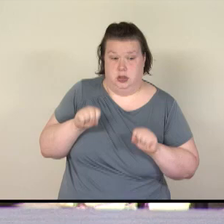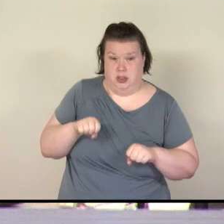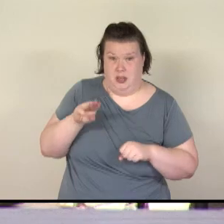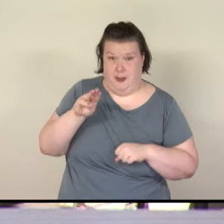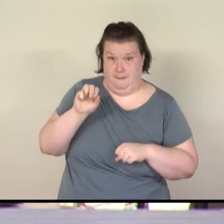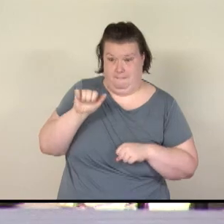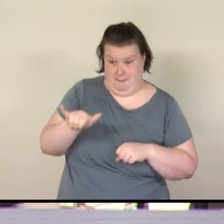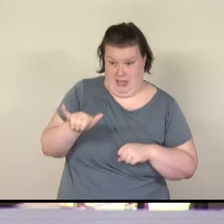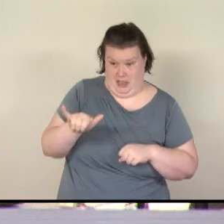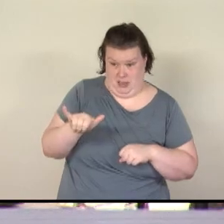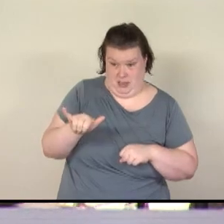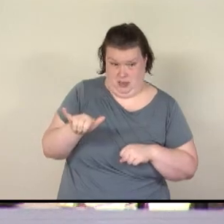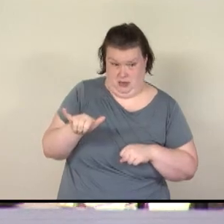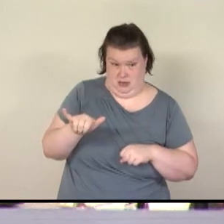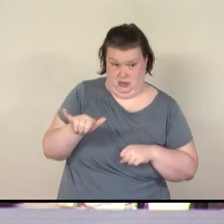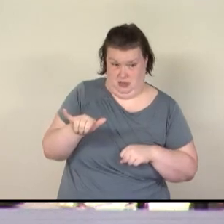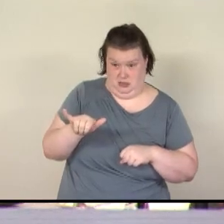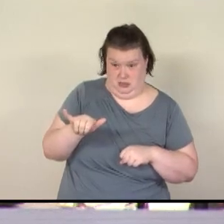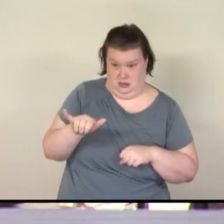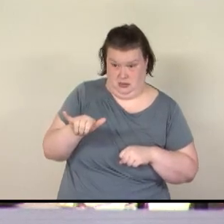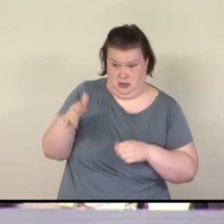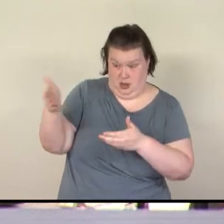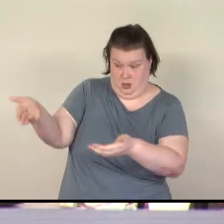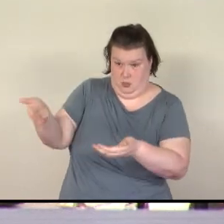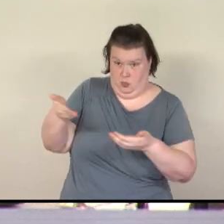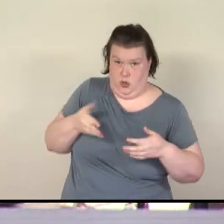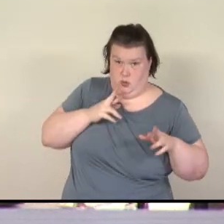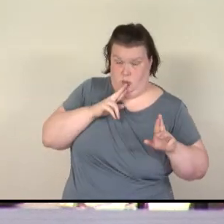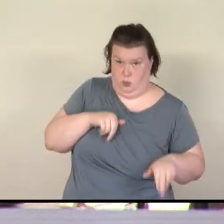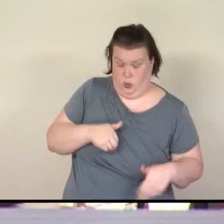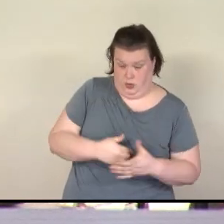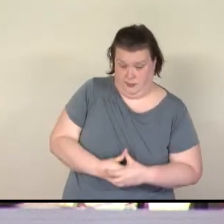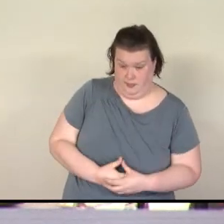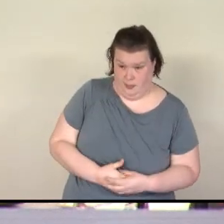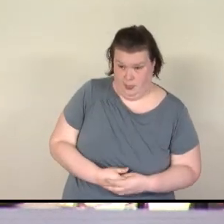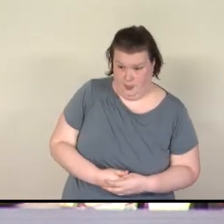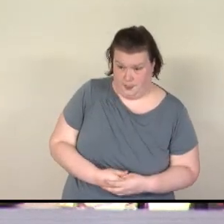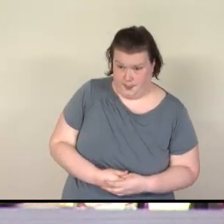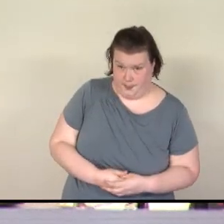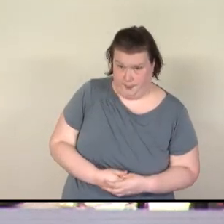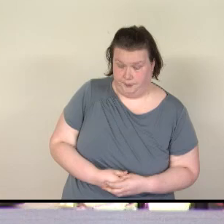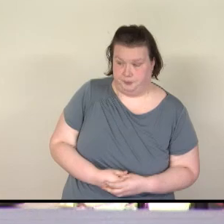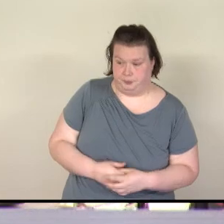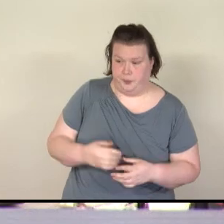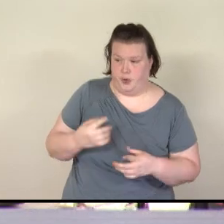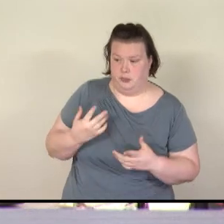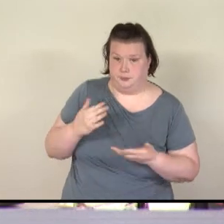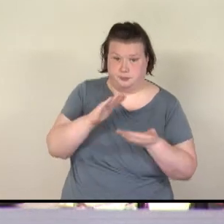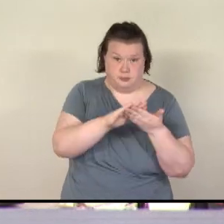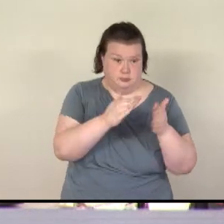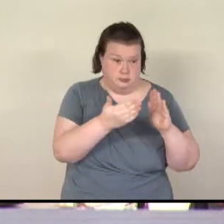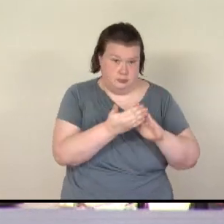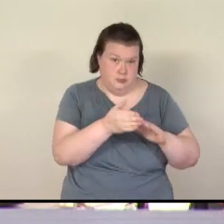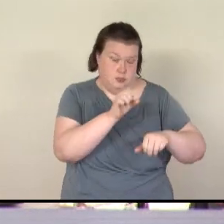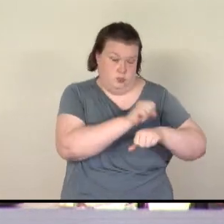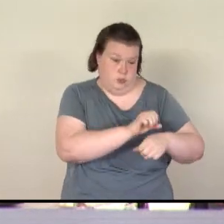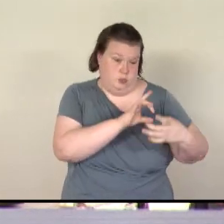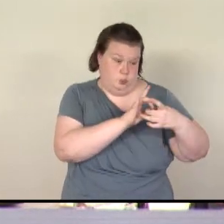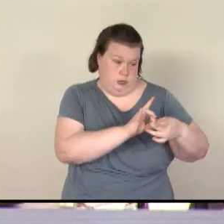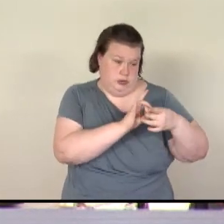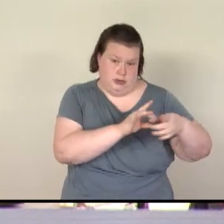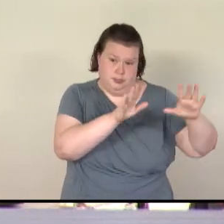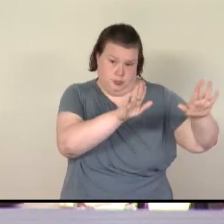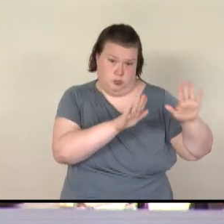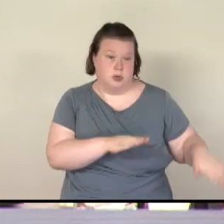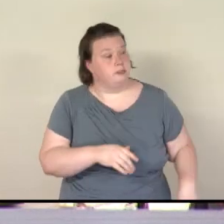in May with a report. Maybe, we've always had such a great working relationship with the city. Maybe we can